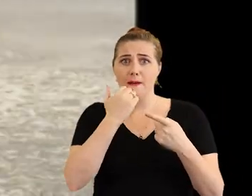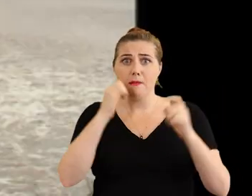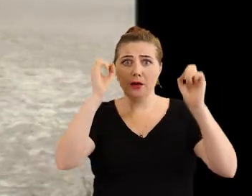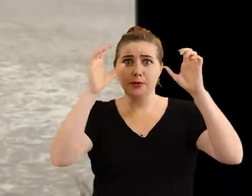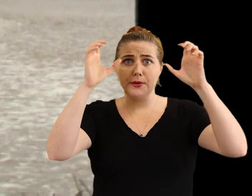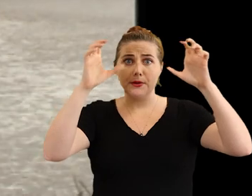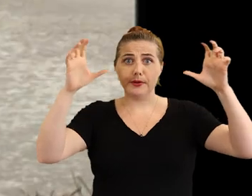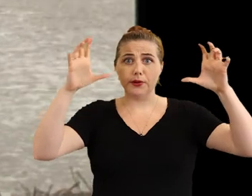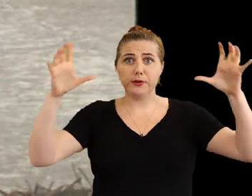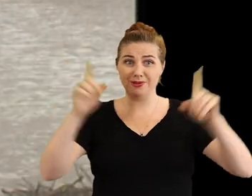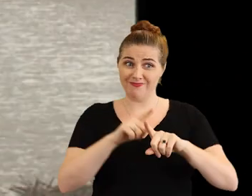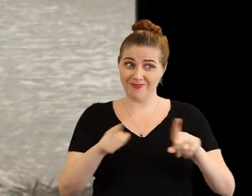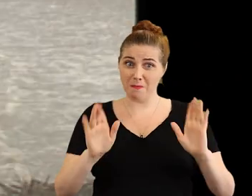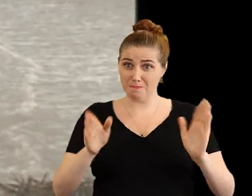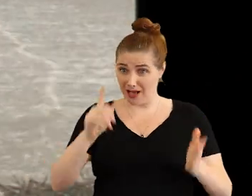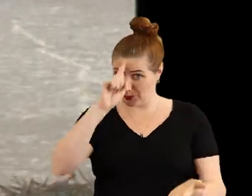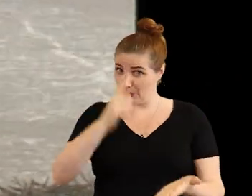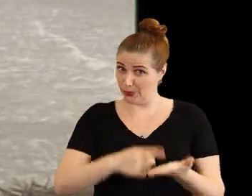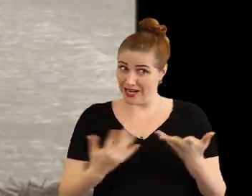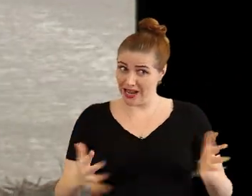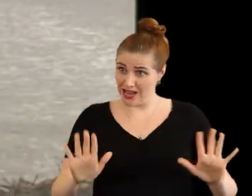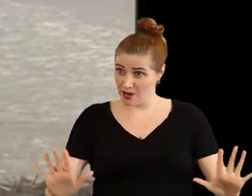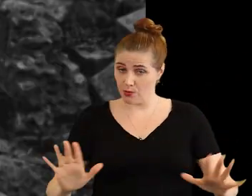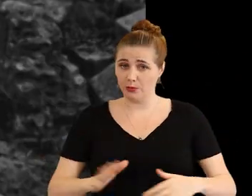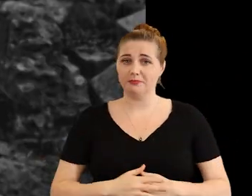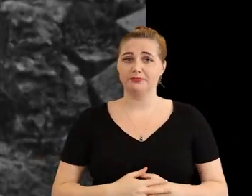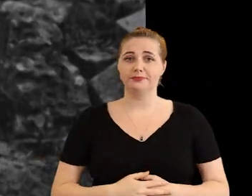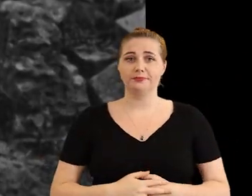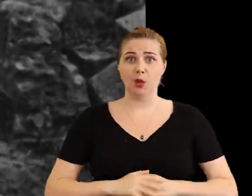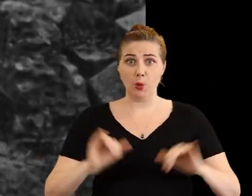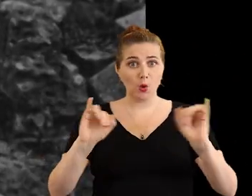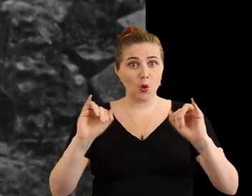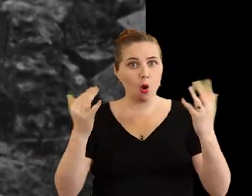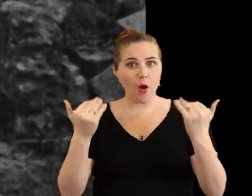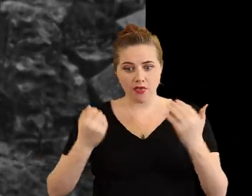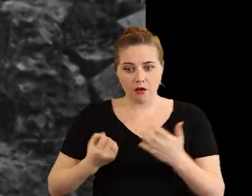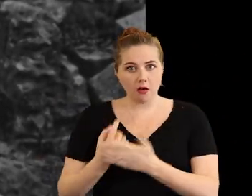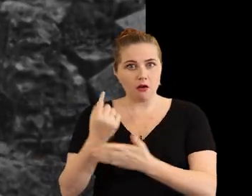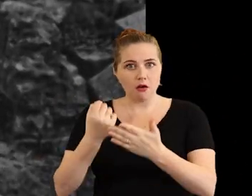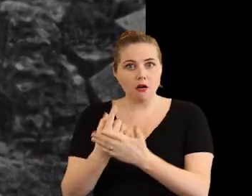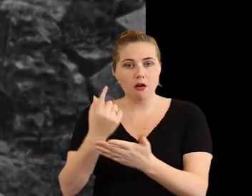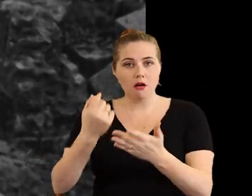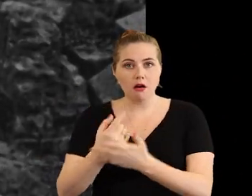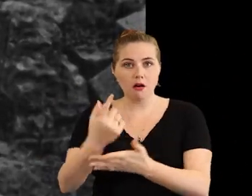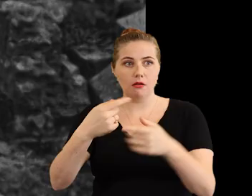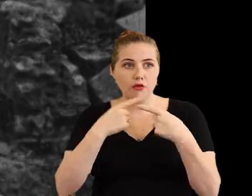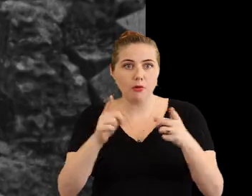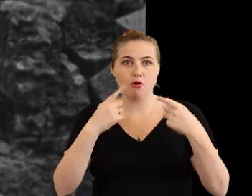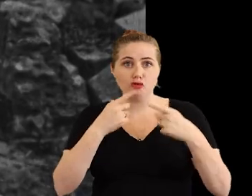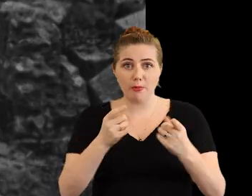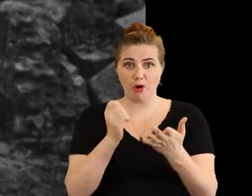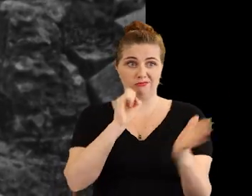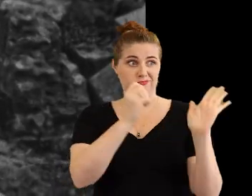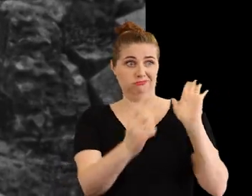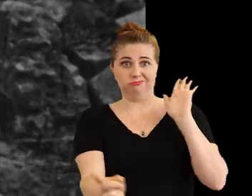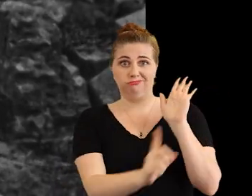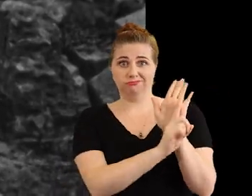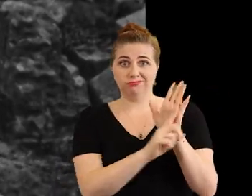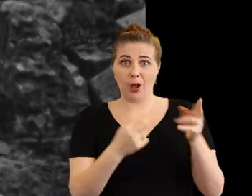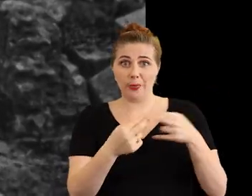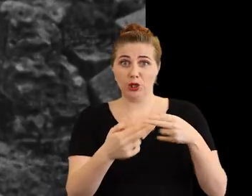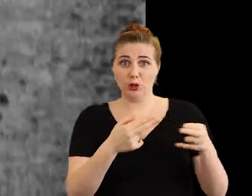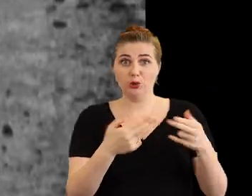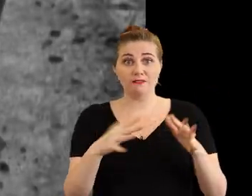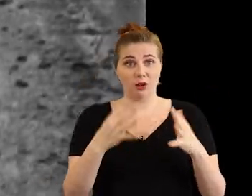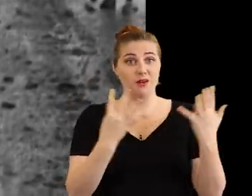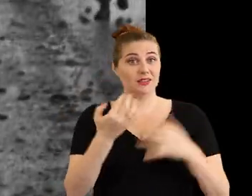atmosphere was starting to be taken seriously. Extreme weather events began to be reported frequently on the news from